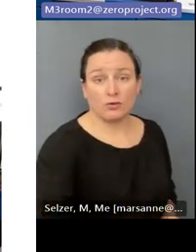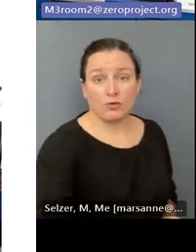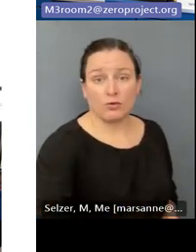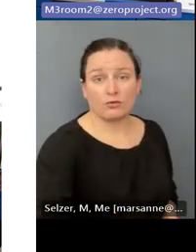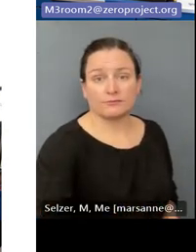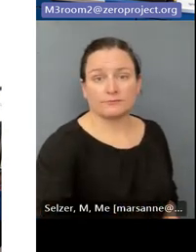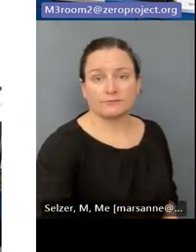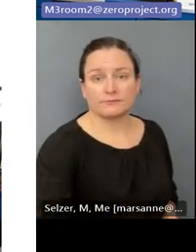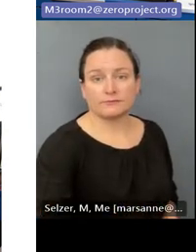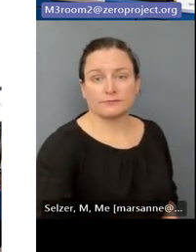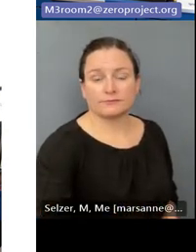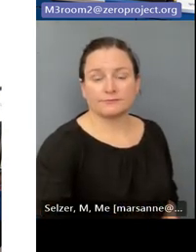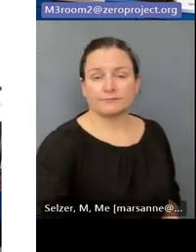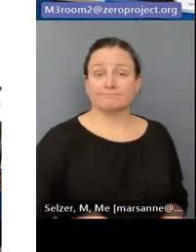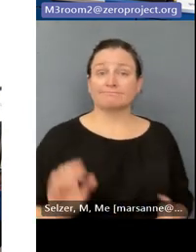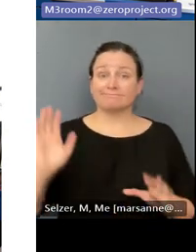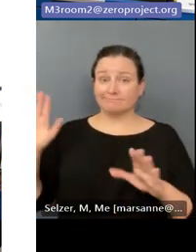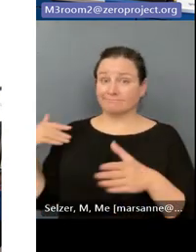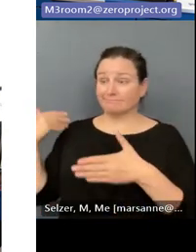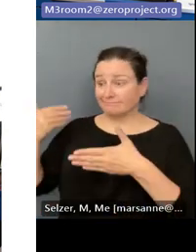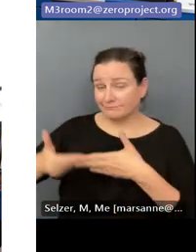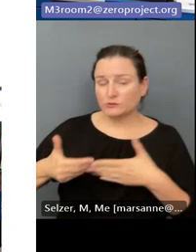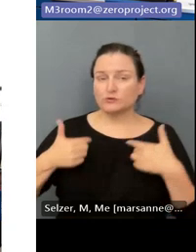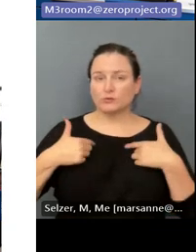since the past and still today.